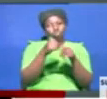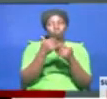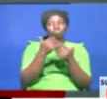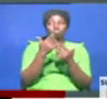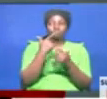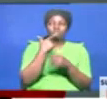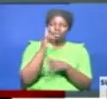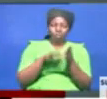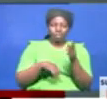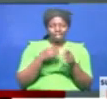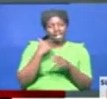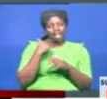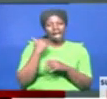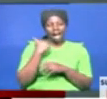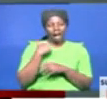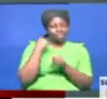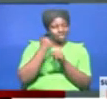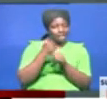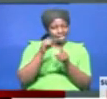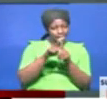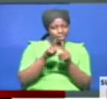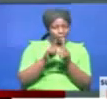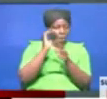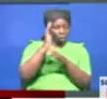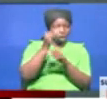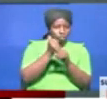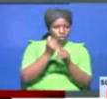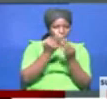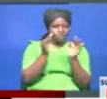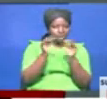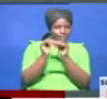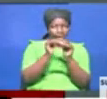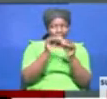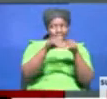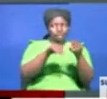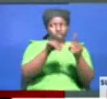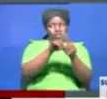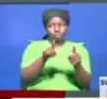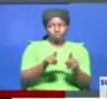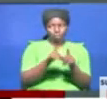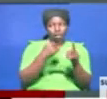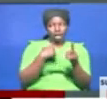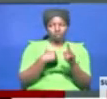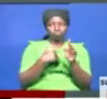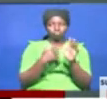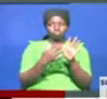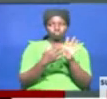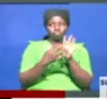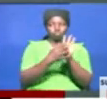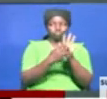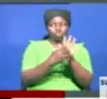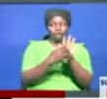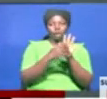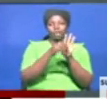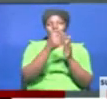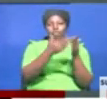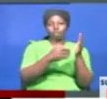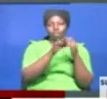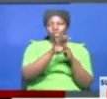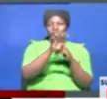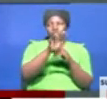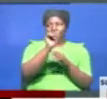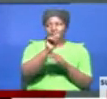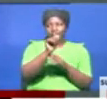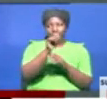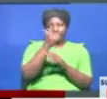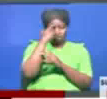and it will conduct a free and fair election, and even they put up the Form 34As up there for anyone who had the